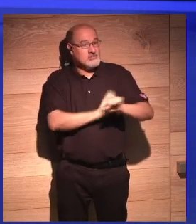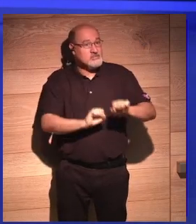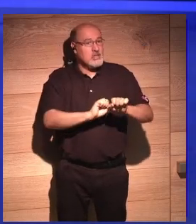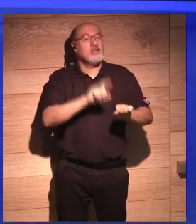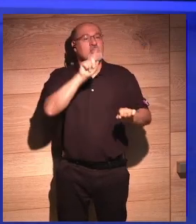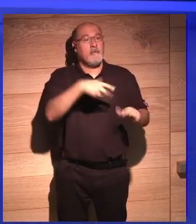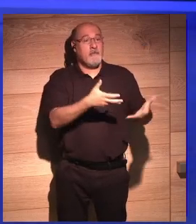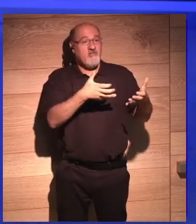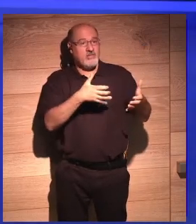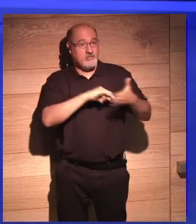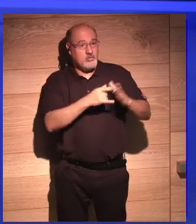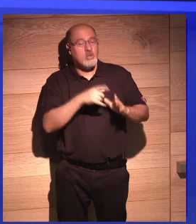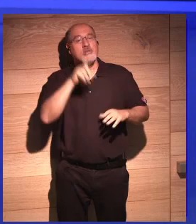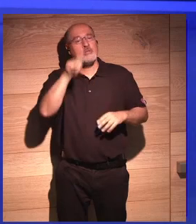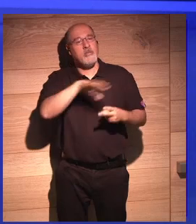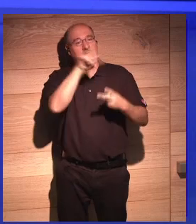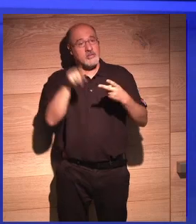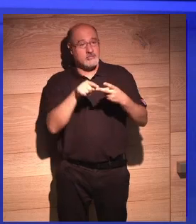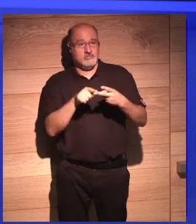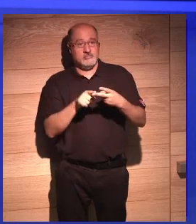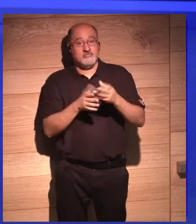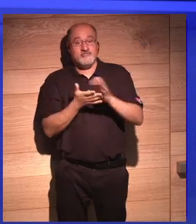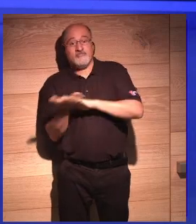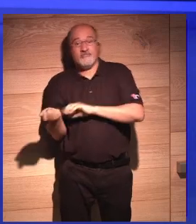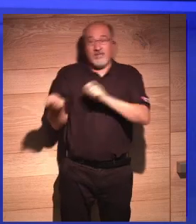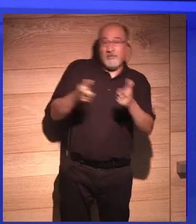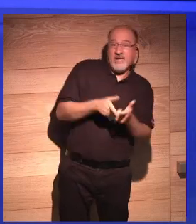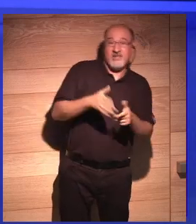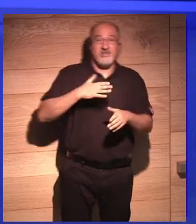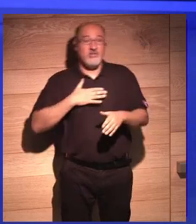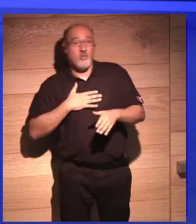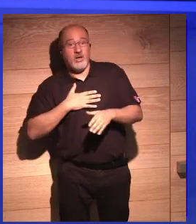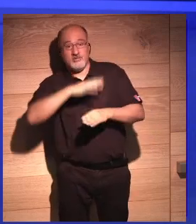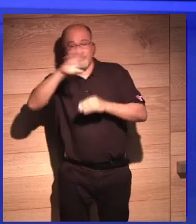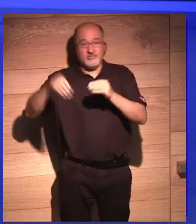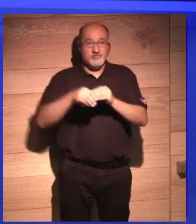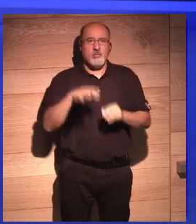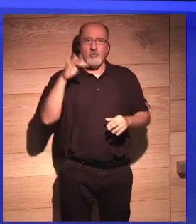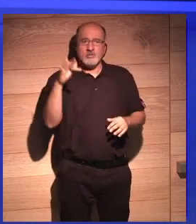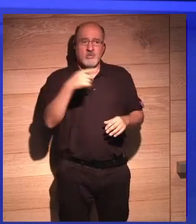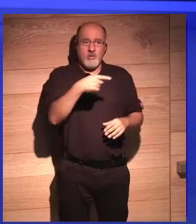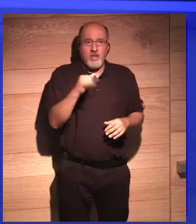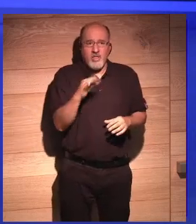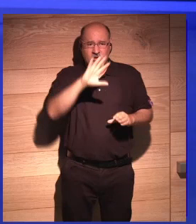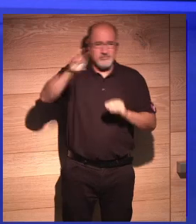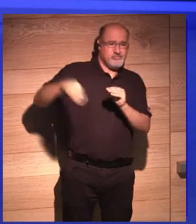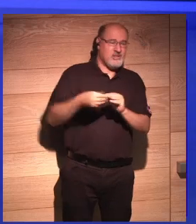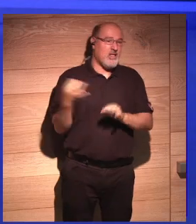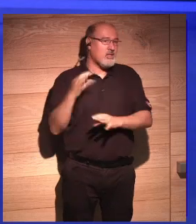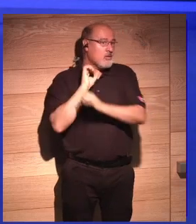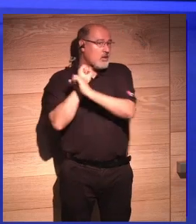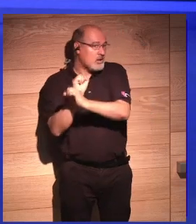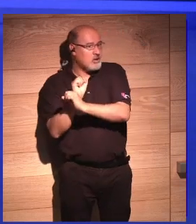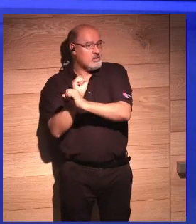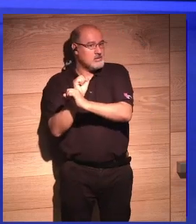commonly, it's a mantra that's used across the board, which is that the story has